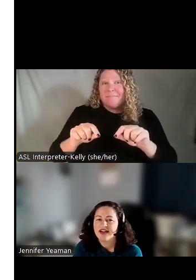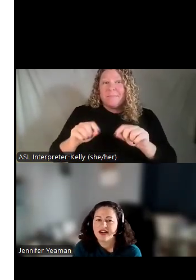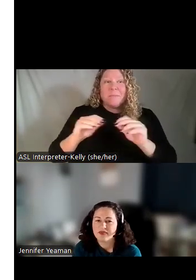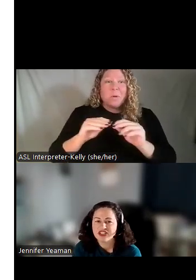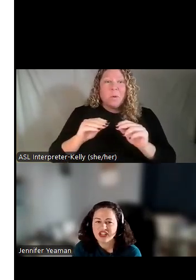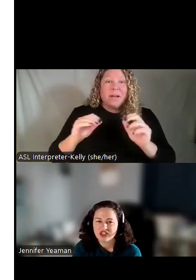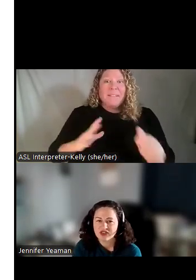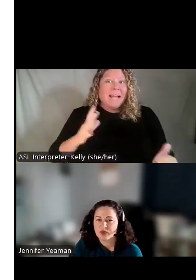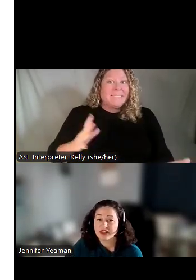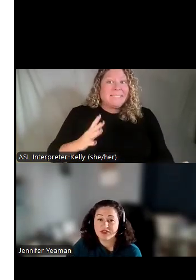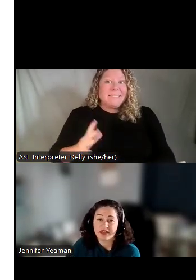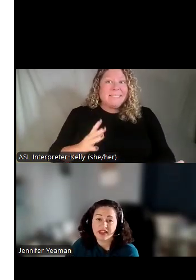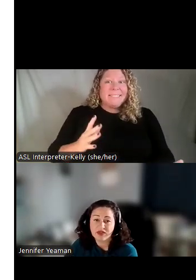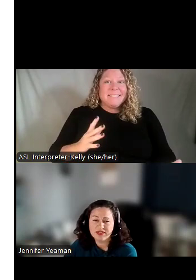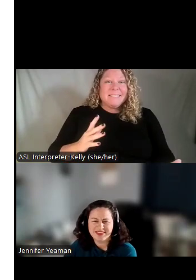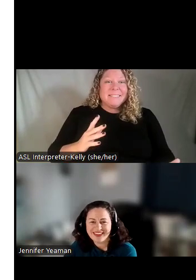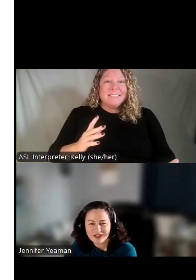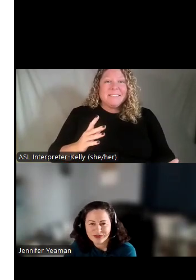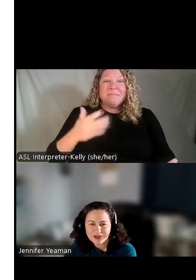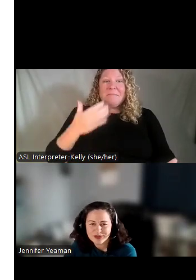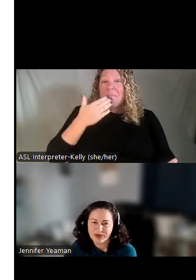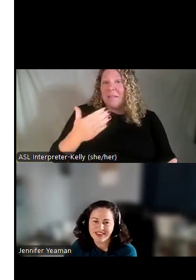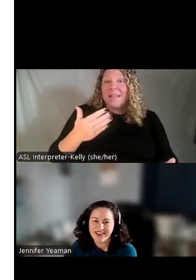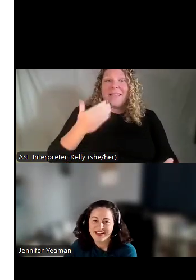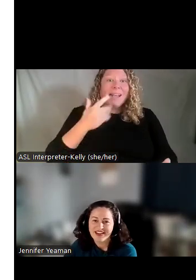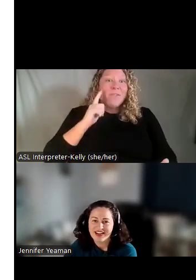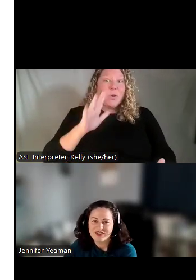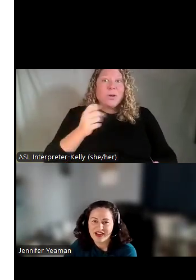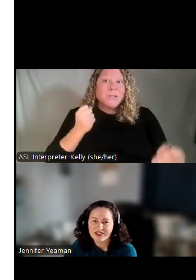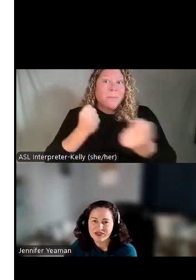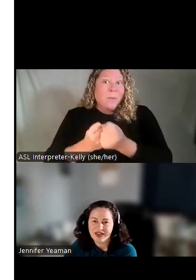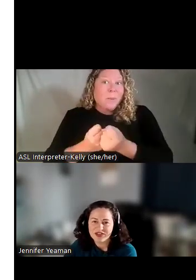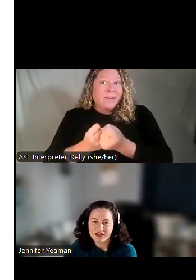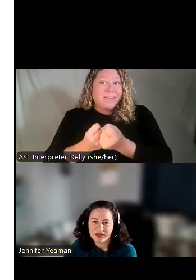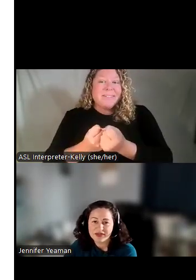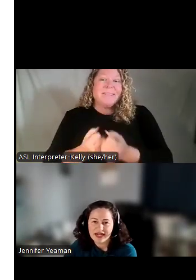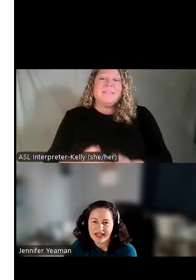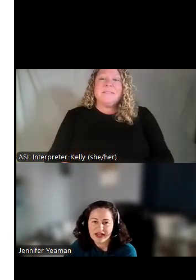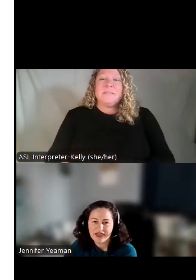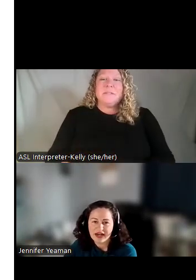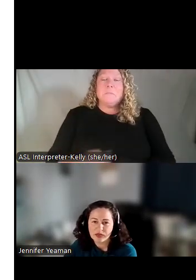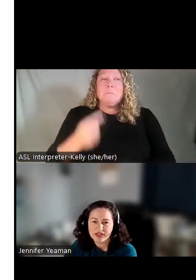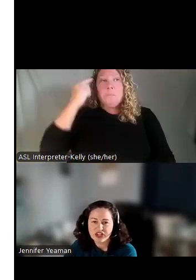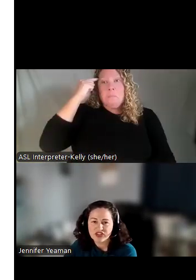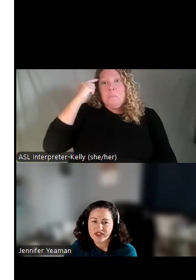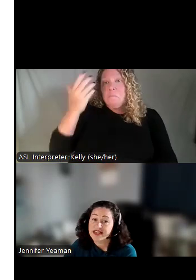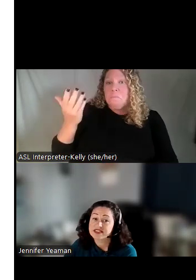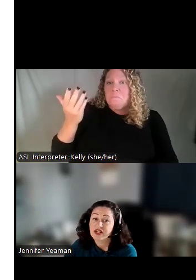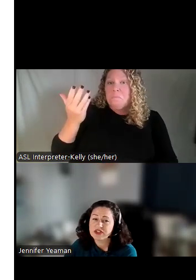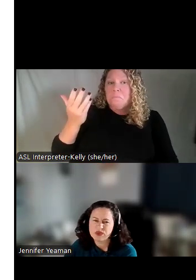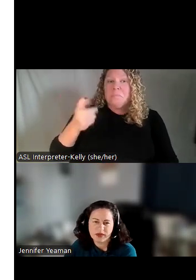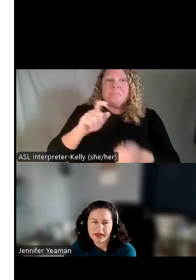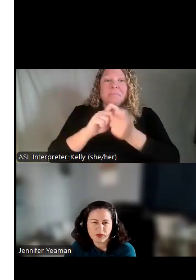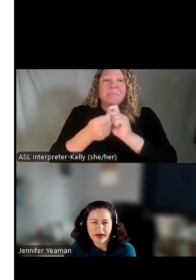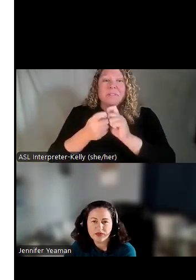fancy by changing the wording from thank you to thank you for your support. I also thought during my planning that I would change the